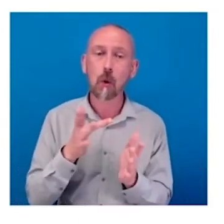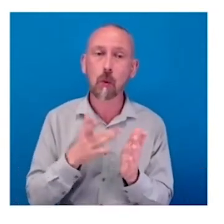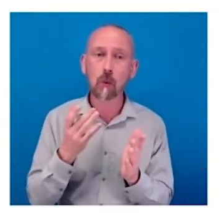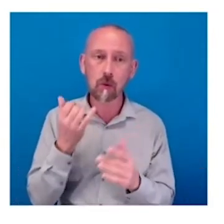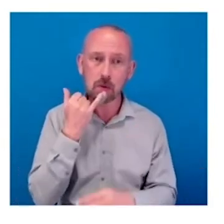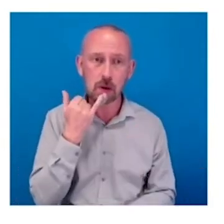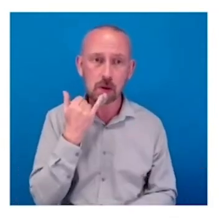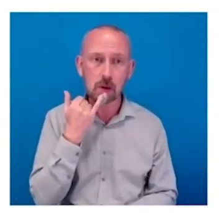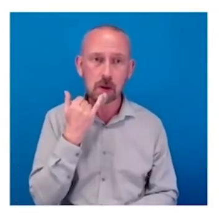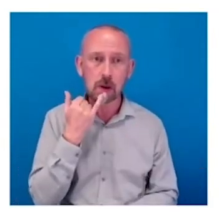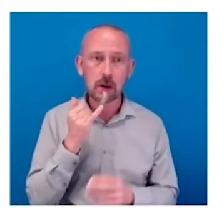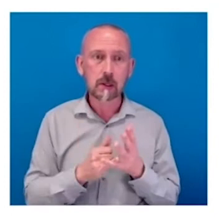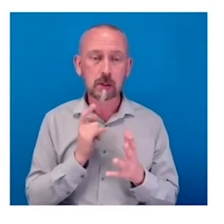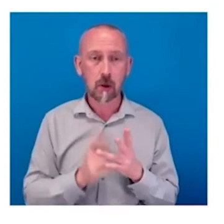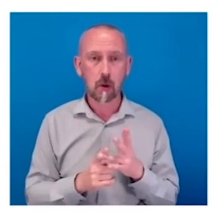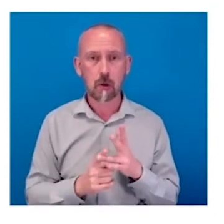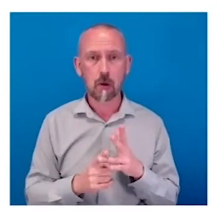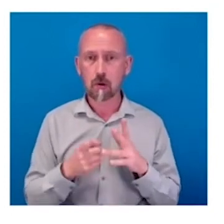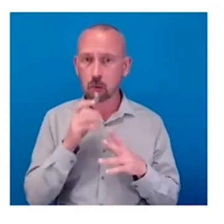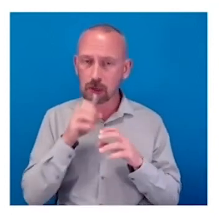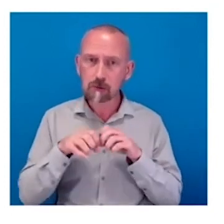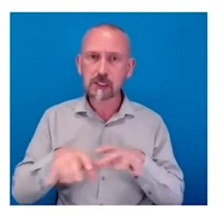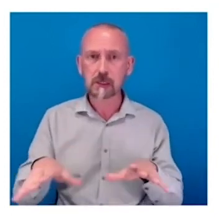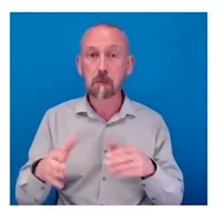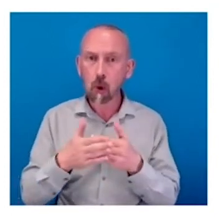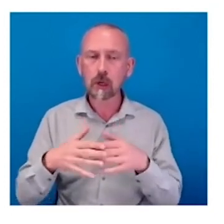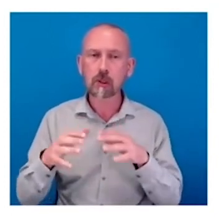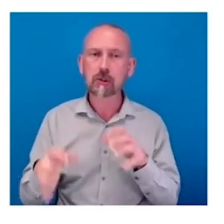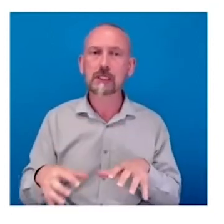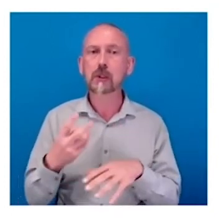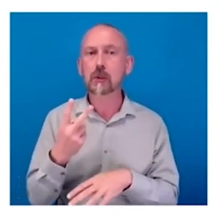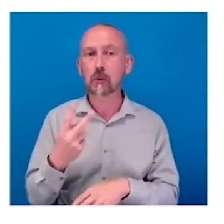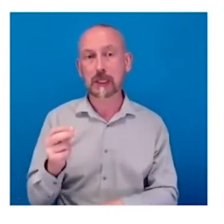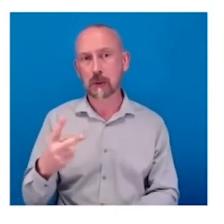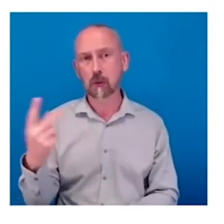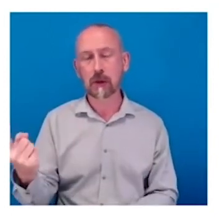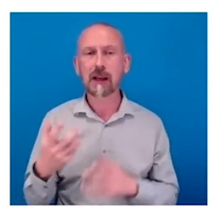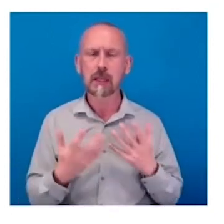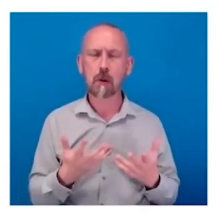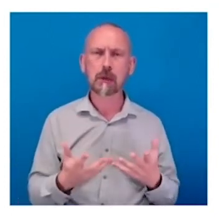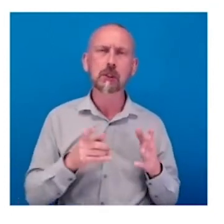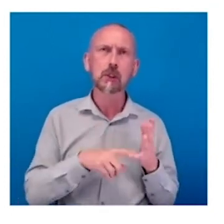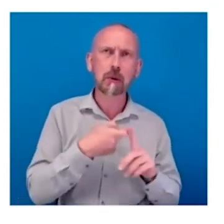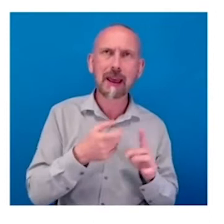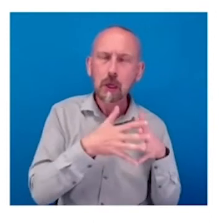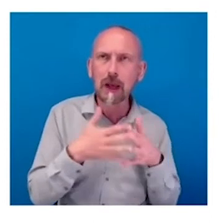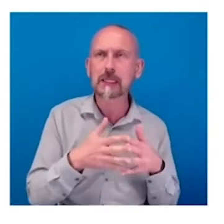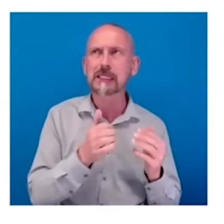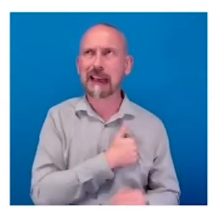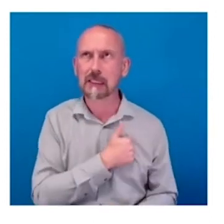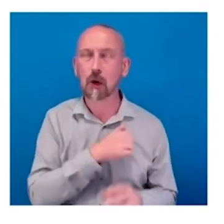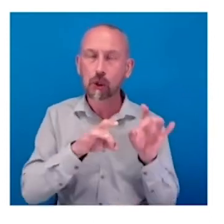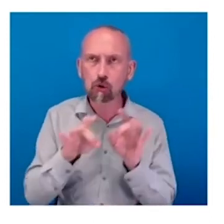in 2021. At the moment, we're available in the UK, US, Canada, Australia,